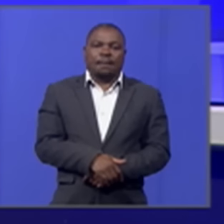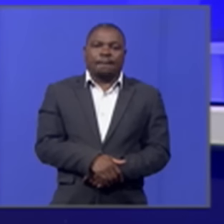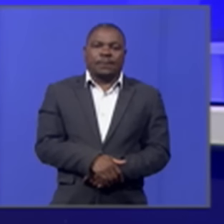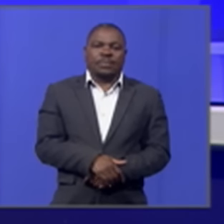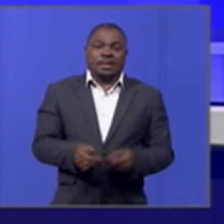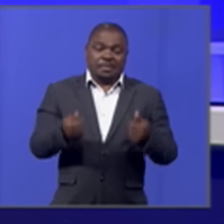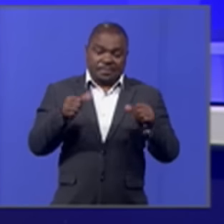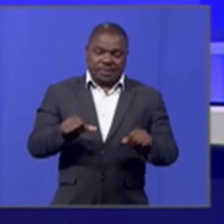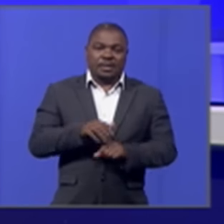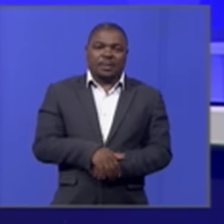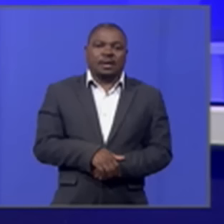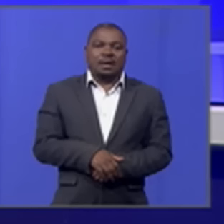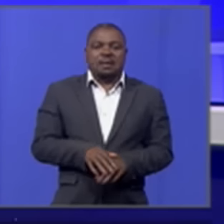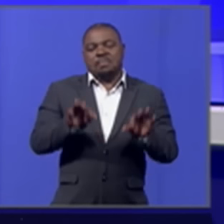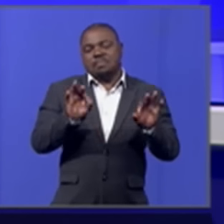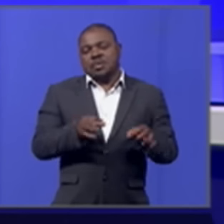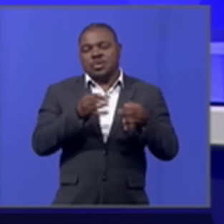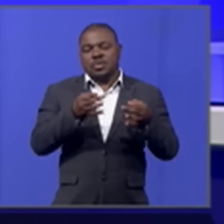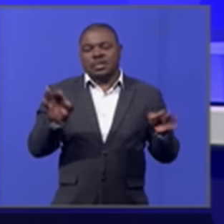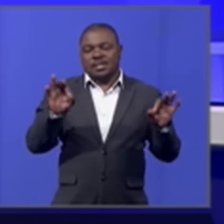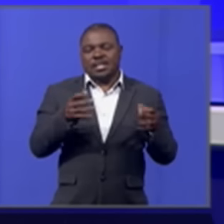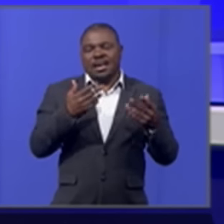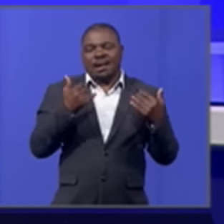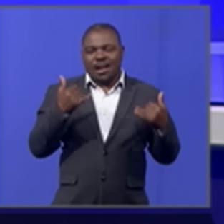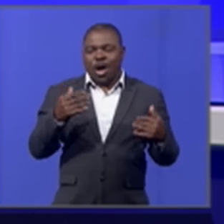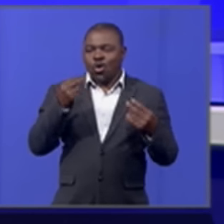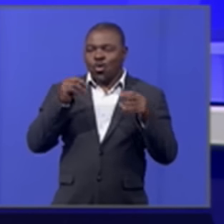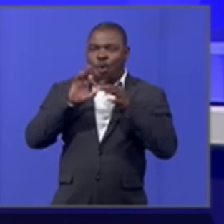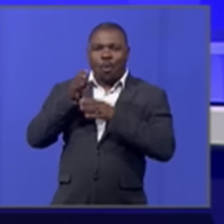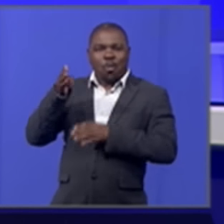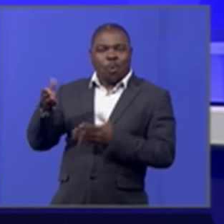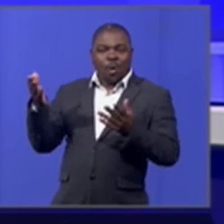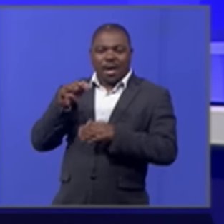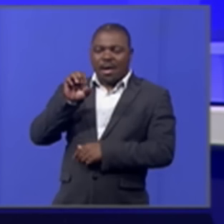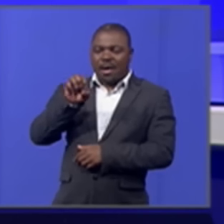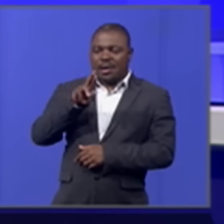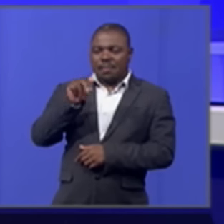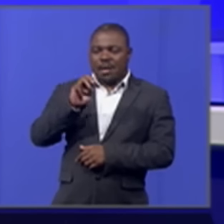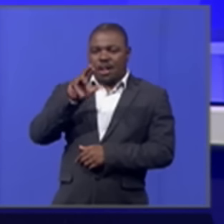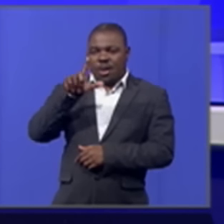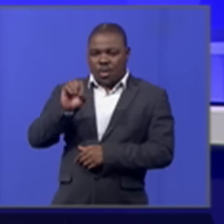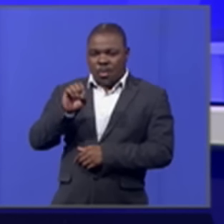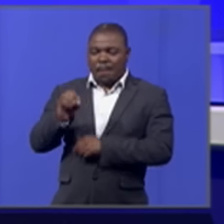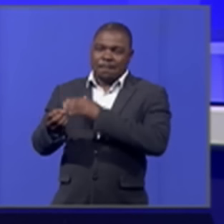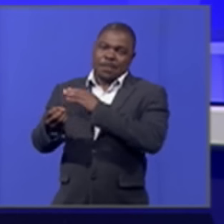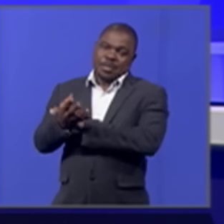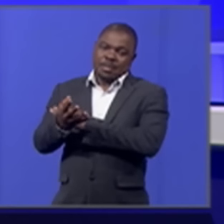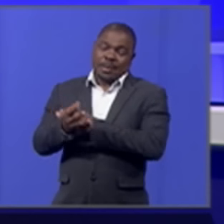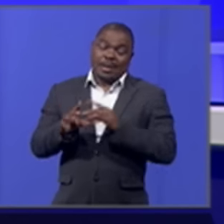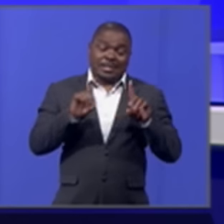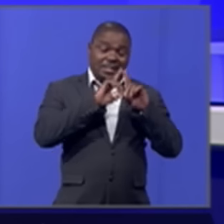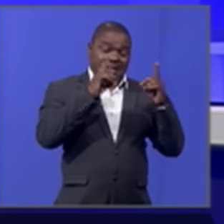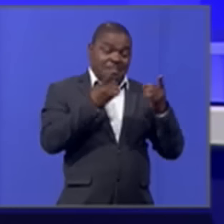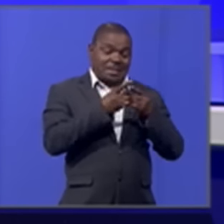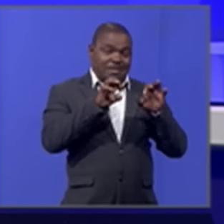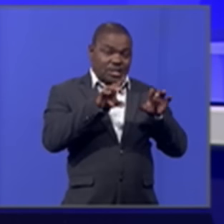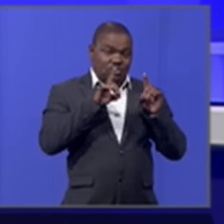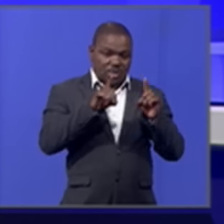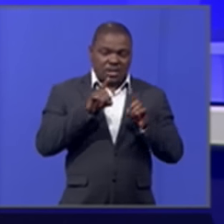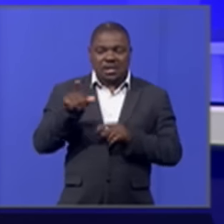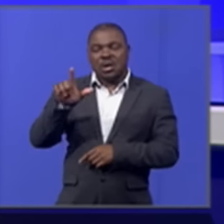Mo go tsedingwe molodi wa mmino o bone legae le lešwa kwa Emelo kwa Mpumalanga. Lefapha la Thuto le robetse semmuso sekolo